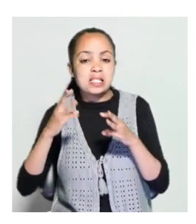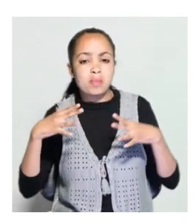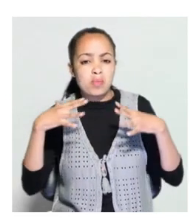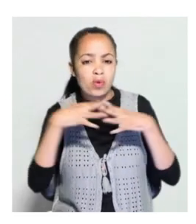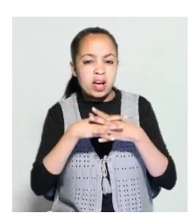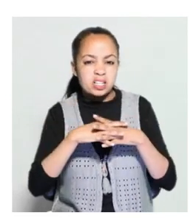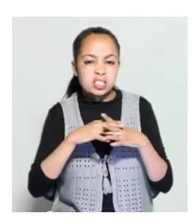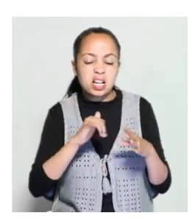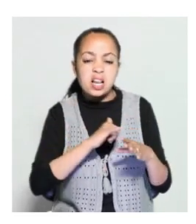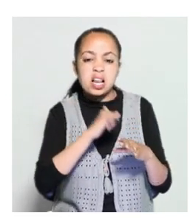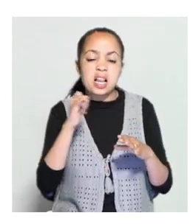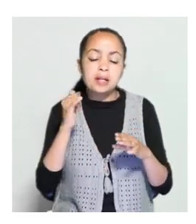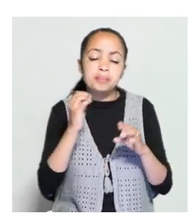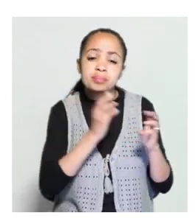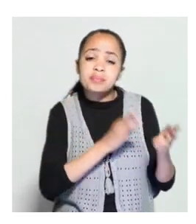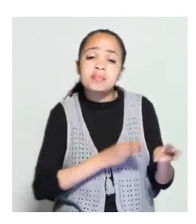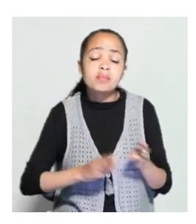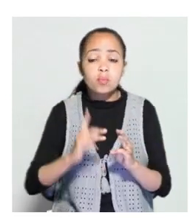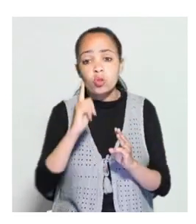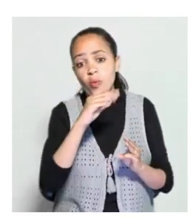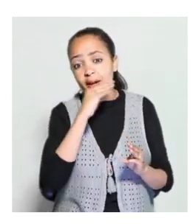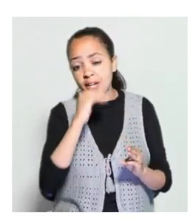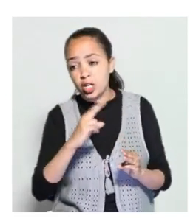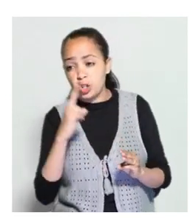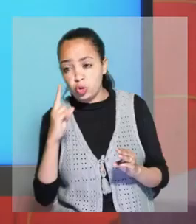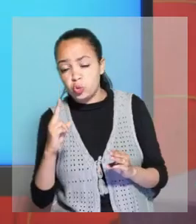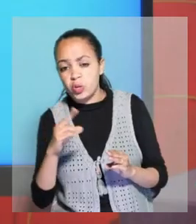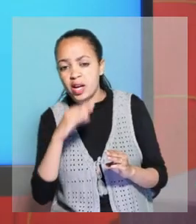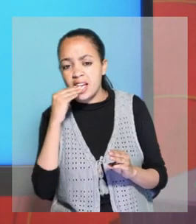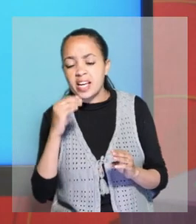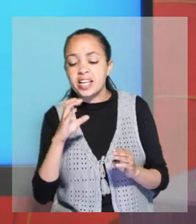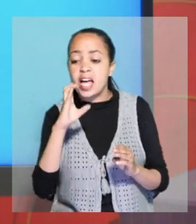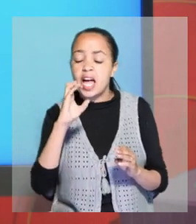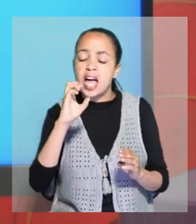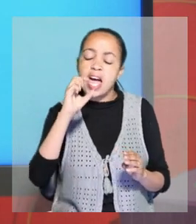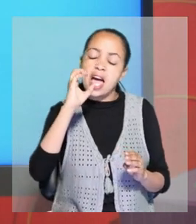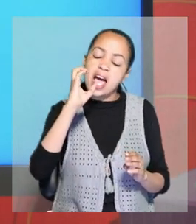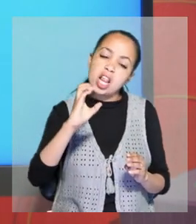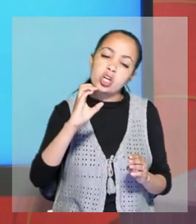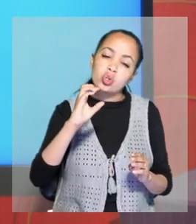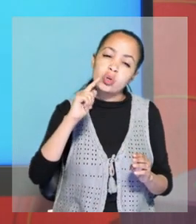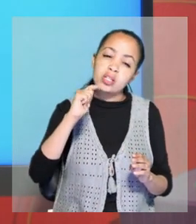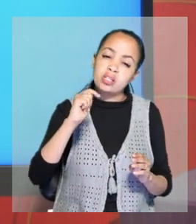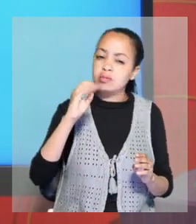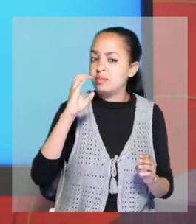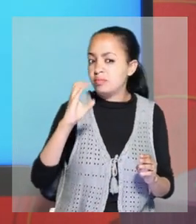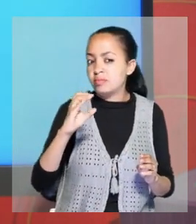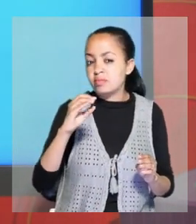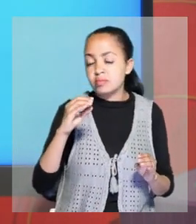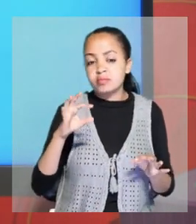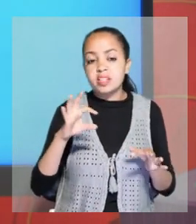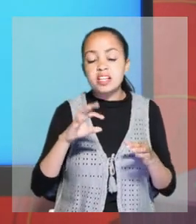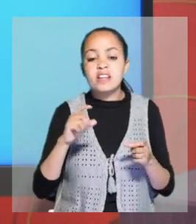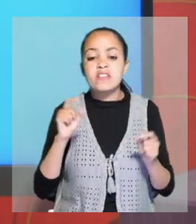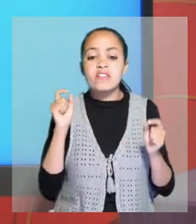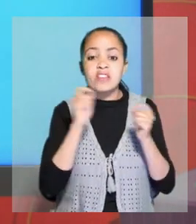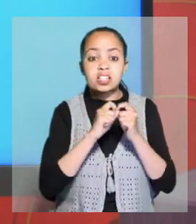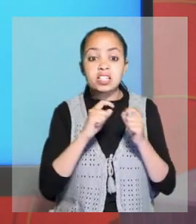just like photosystem 1 and the photosystem 2, and the electron carrier molecule fixed in thylakoid